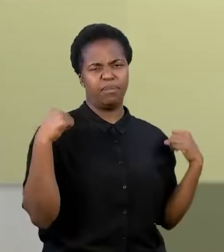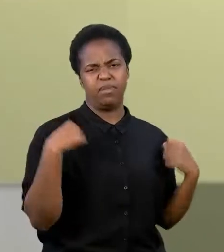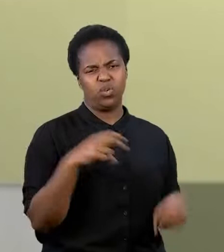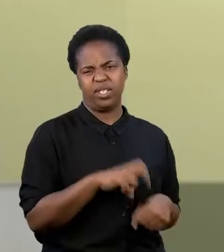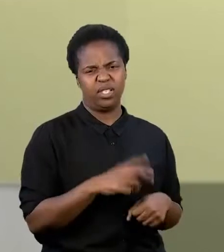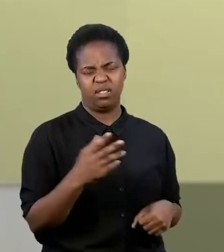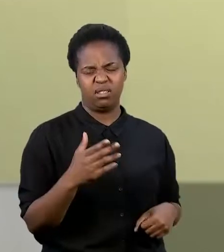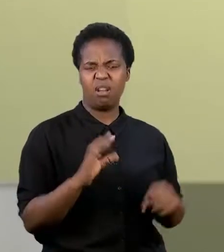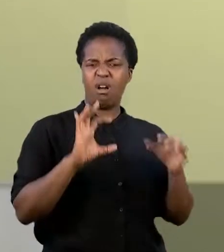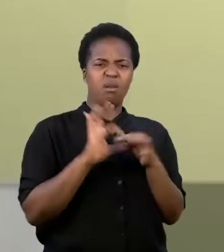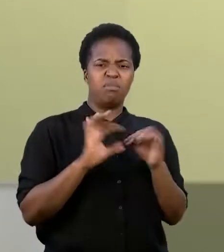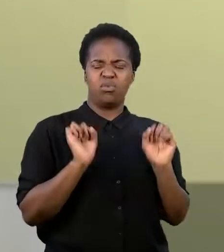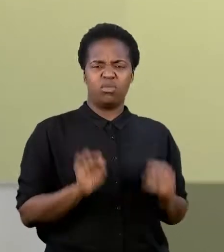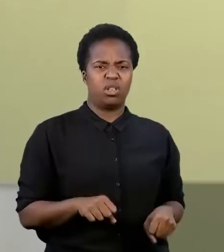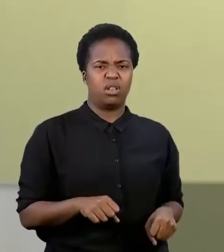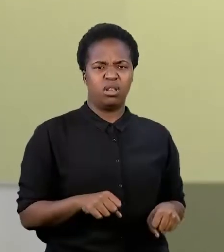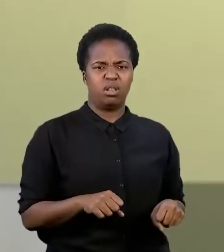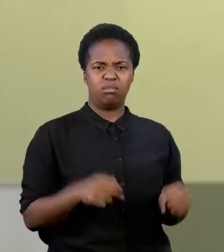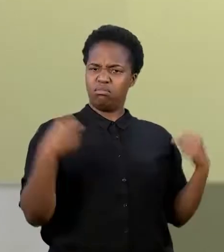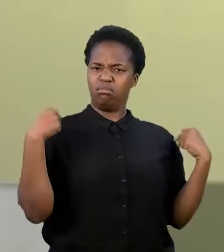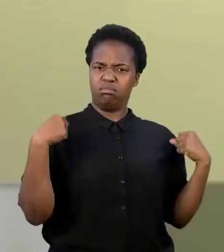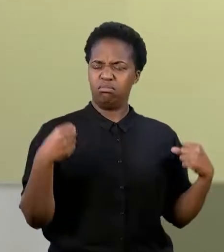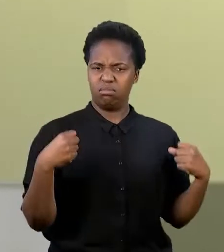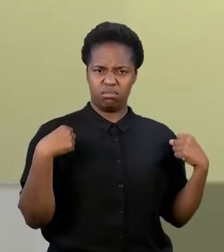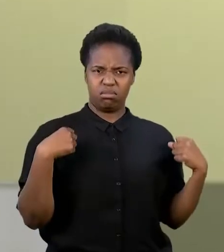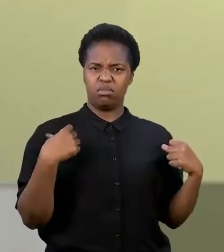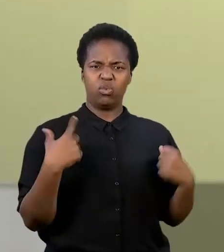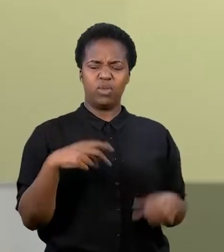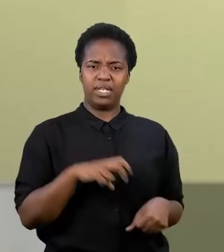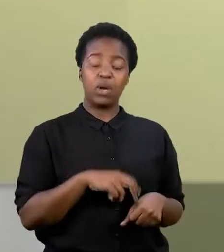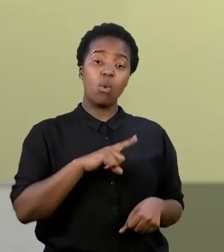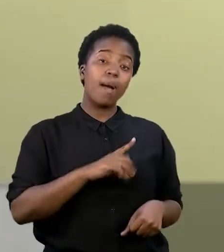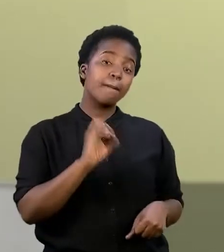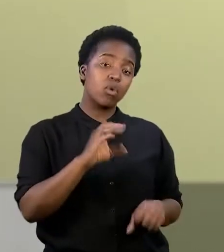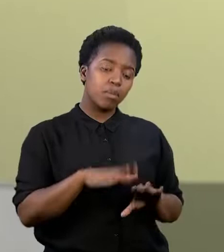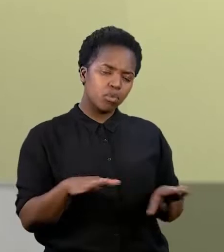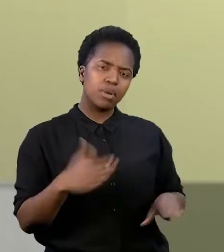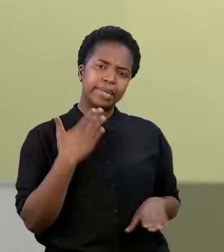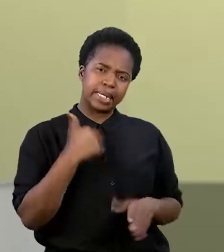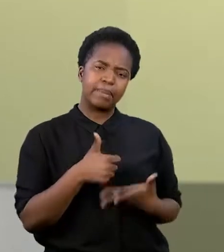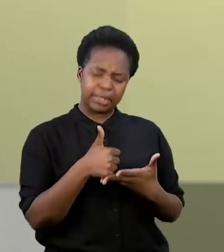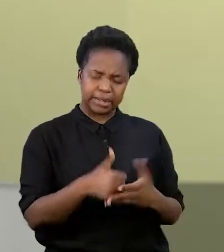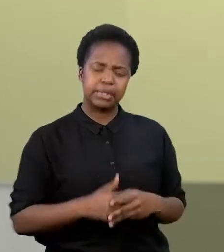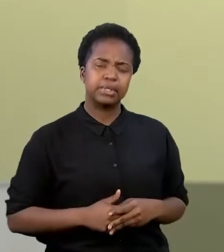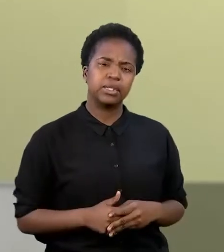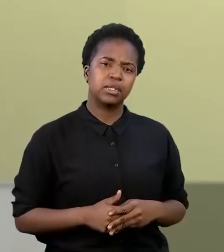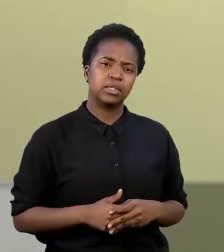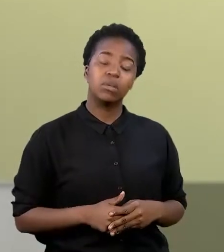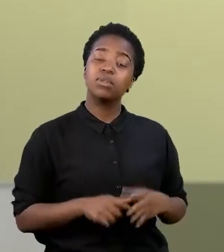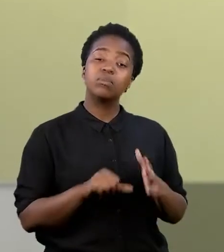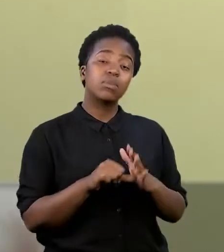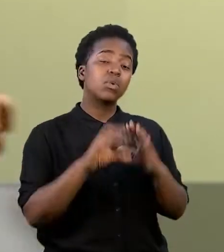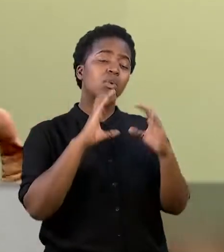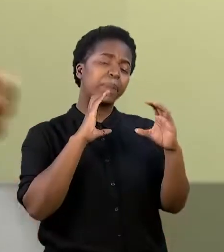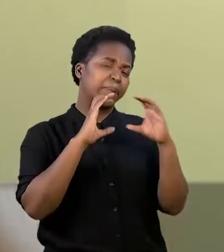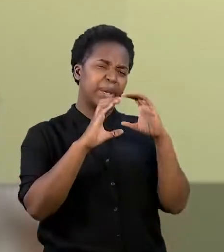to gym. Ka itshimela le ka montlong. Hana le bana, bana ba mothusi. It's